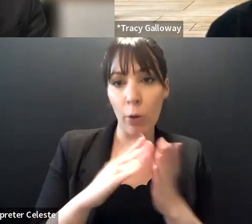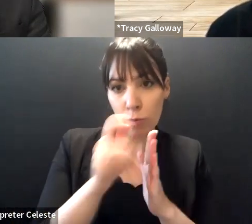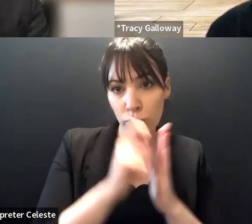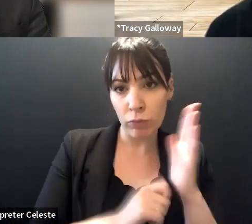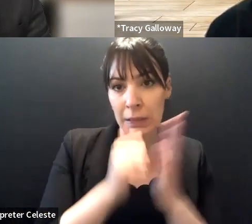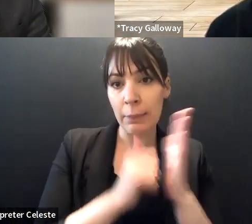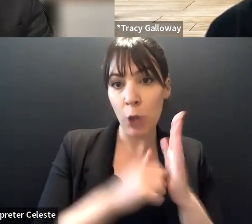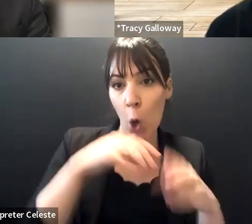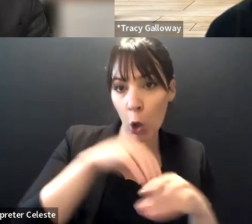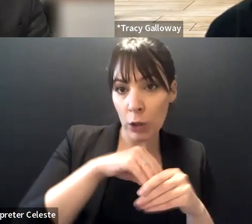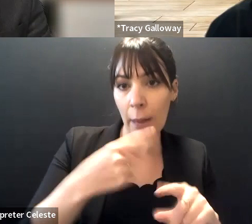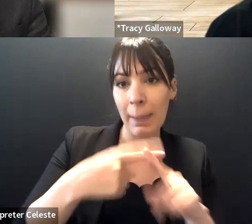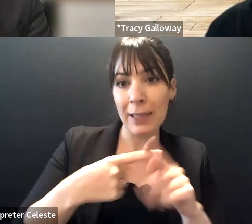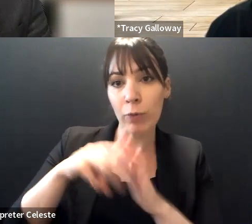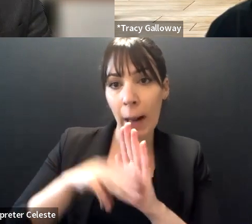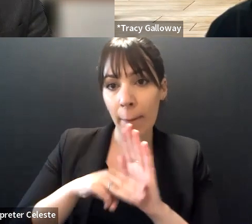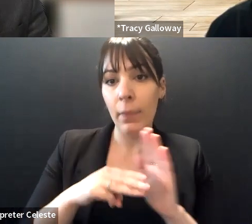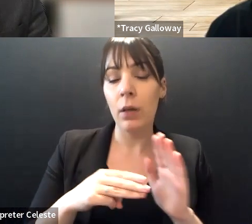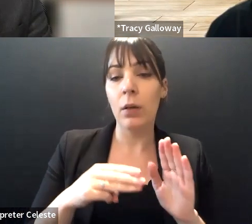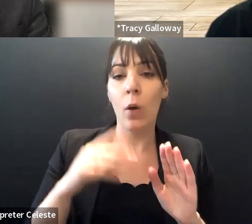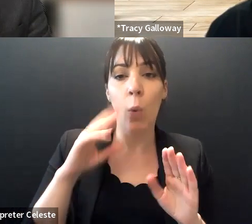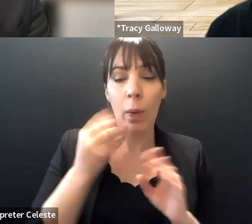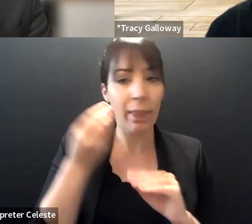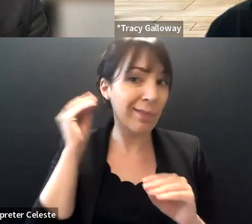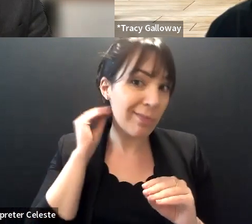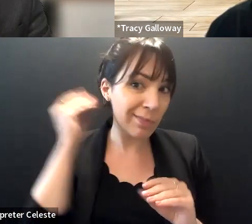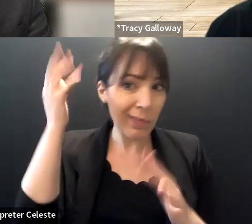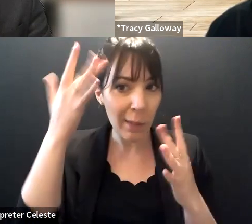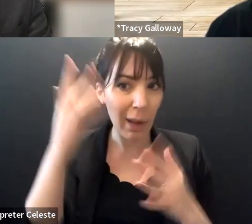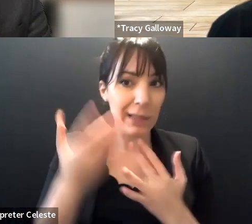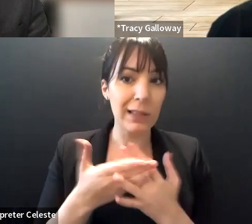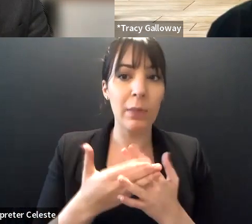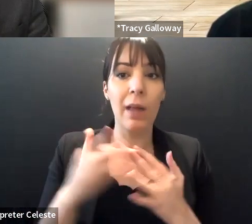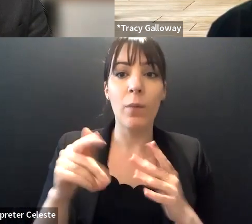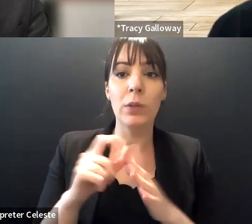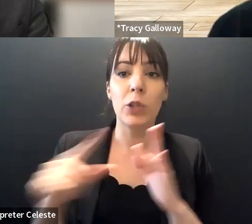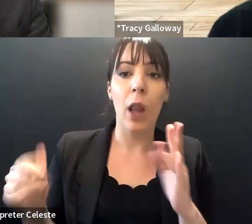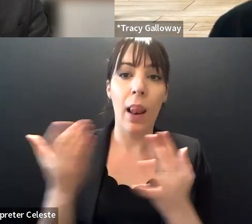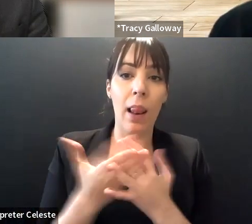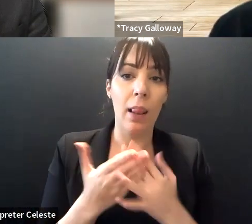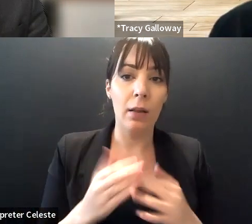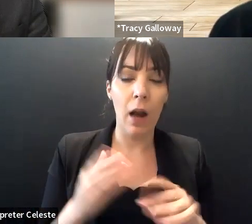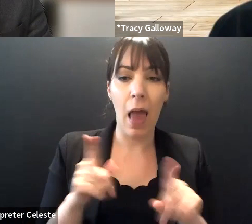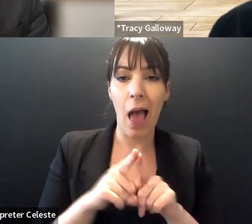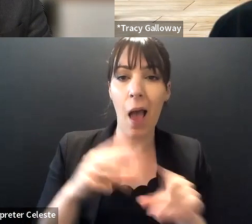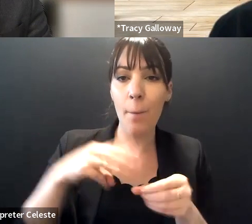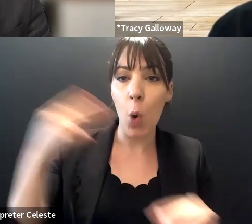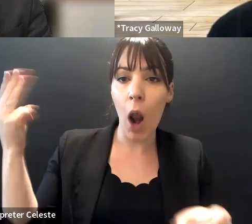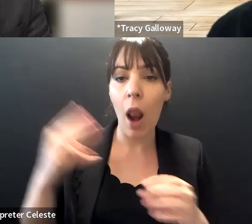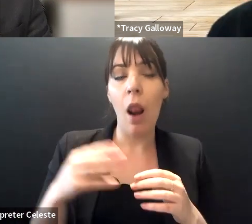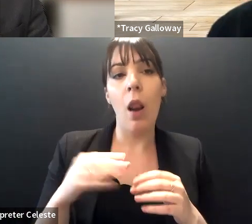content, keeping in mind accessibility on digital platforms like Moodle, Blackboard,